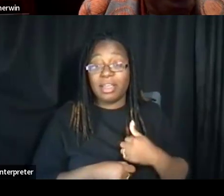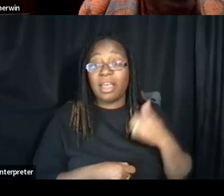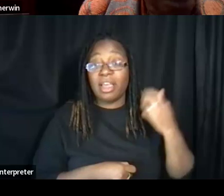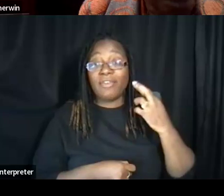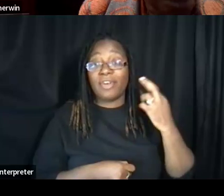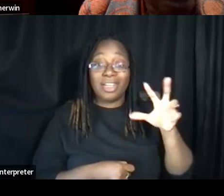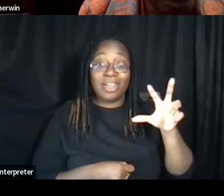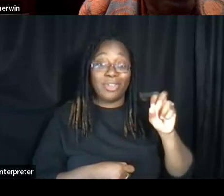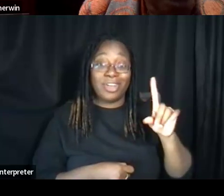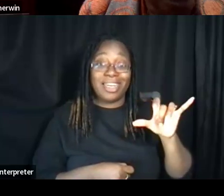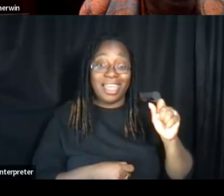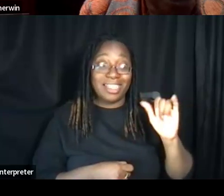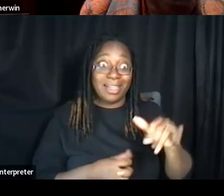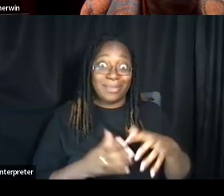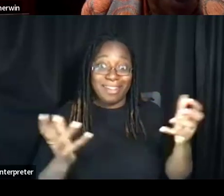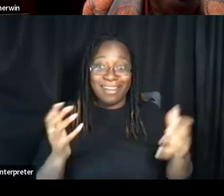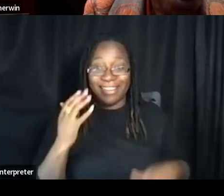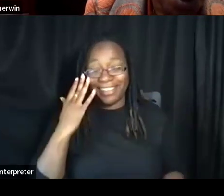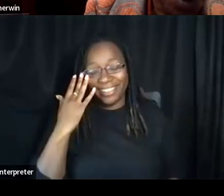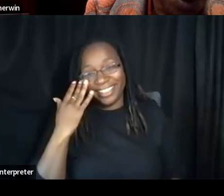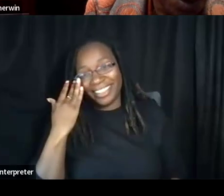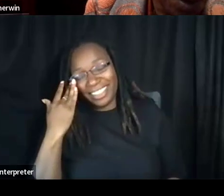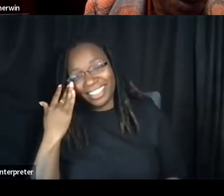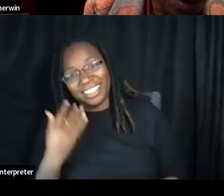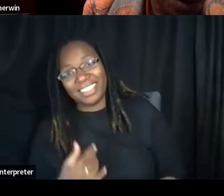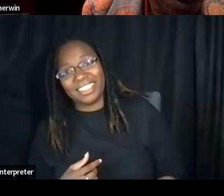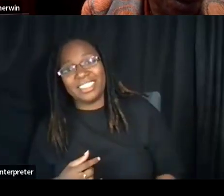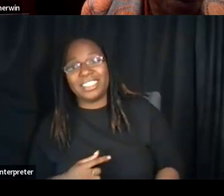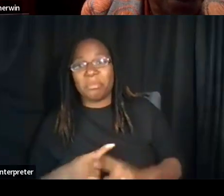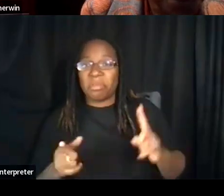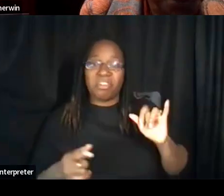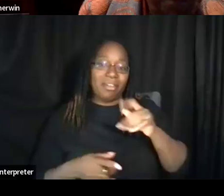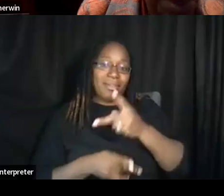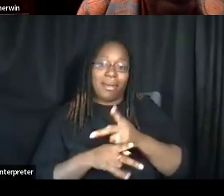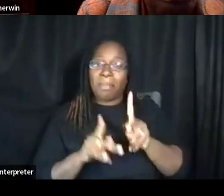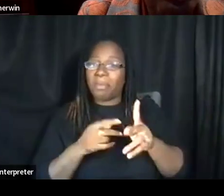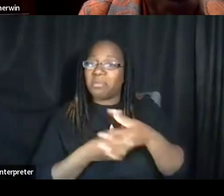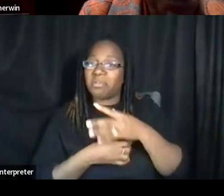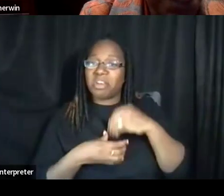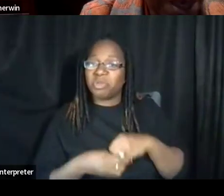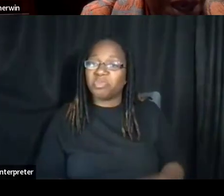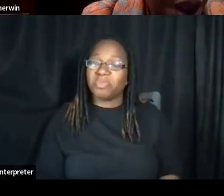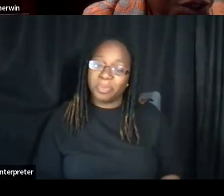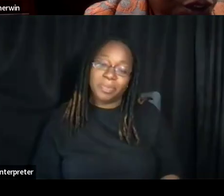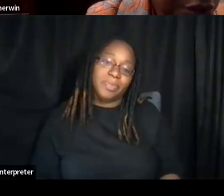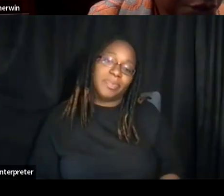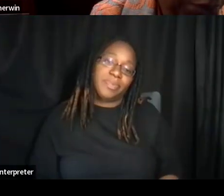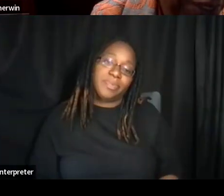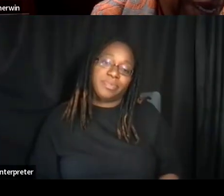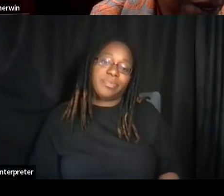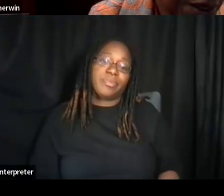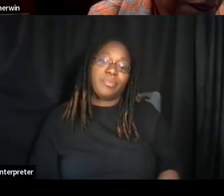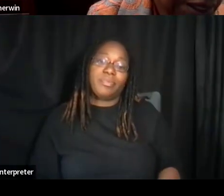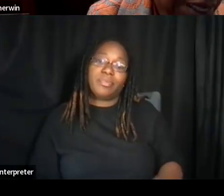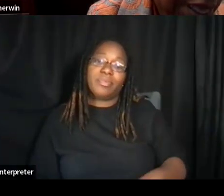whole lot. Yes. But Well, I kept definitely. people being engaged. Well, with our center,